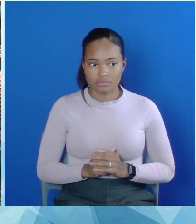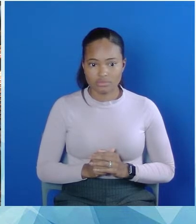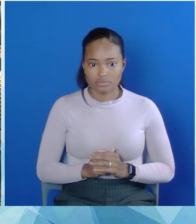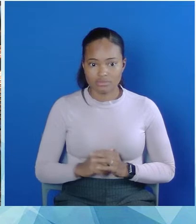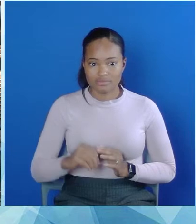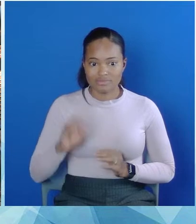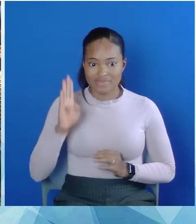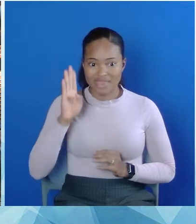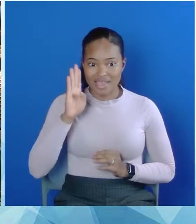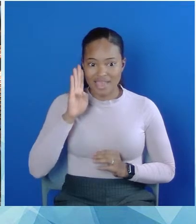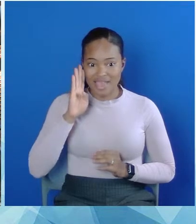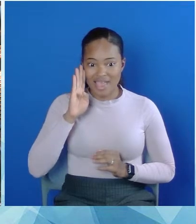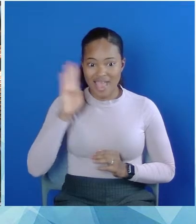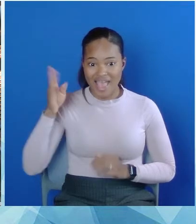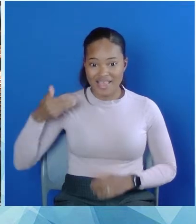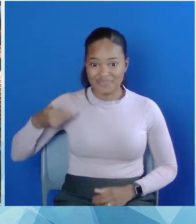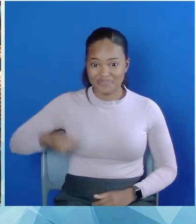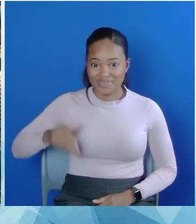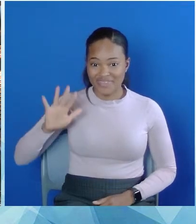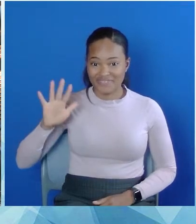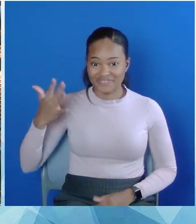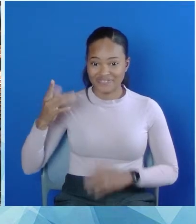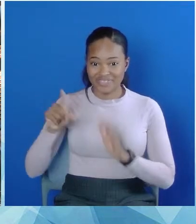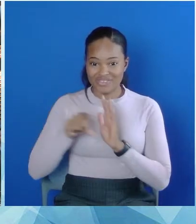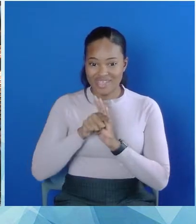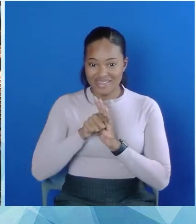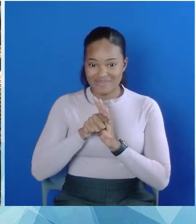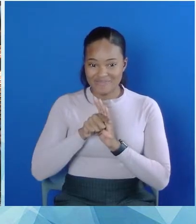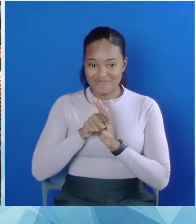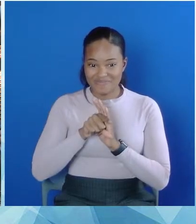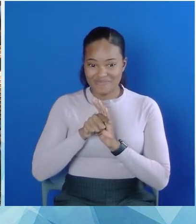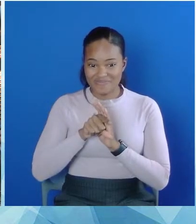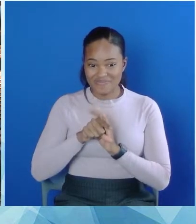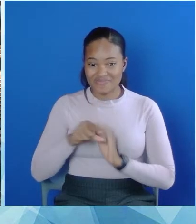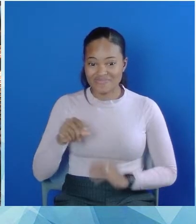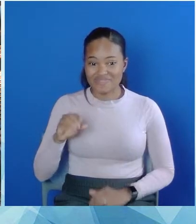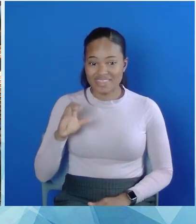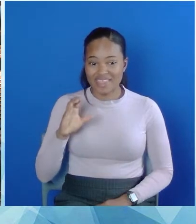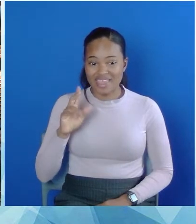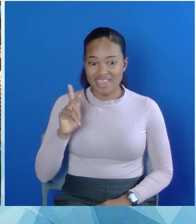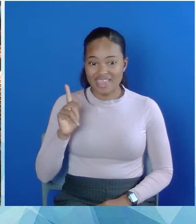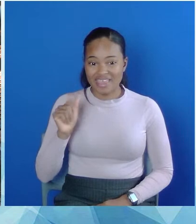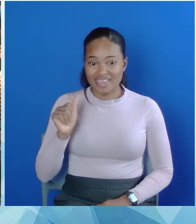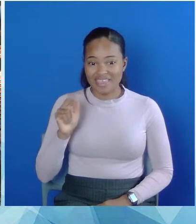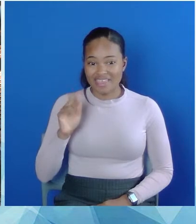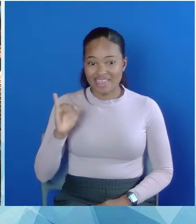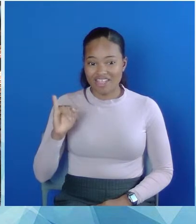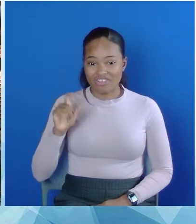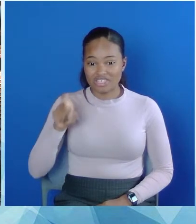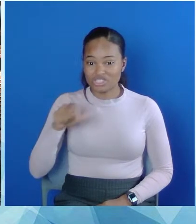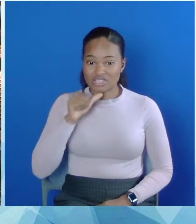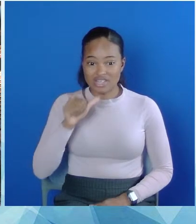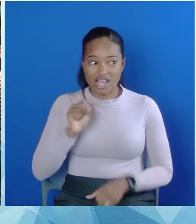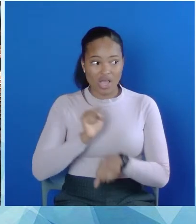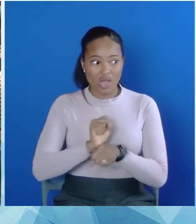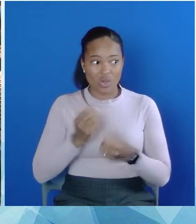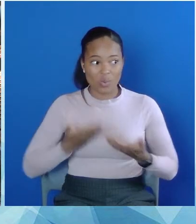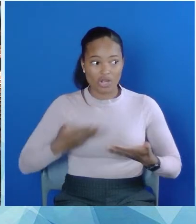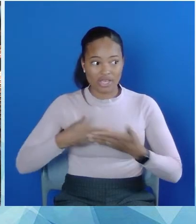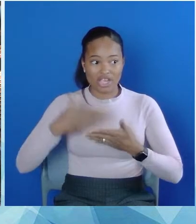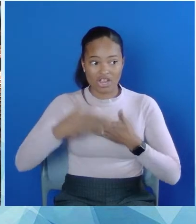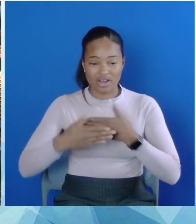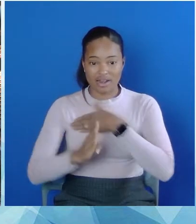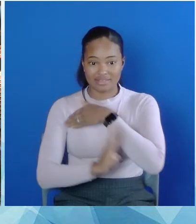Hi, I'm in 5th grade. Carrie should not work here next fall because what happened